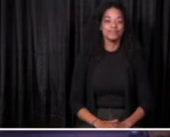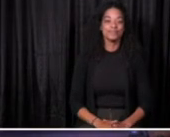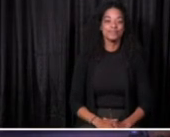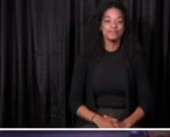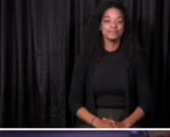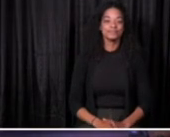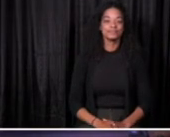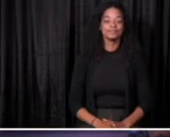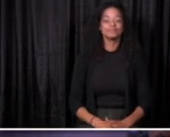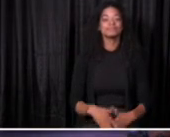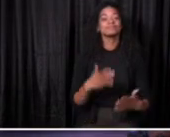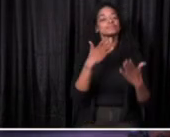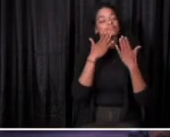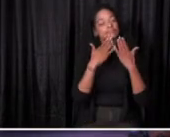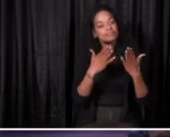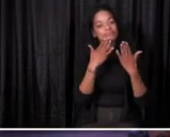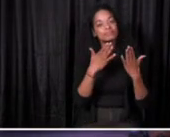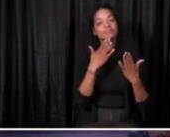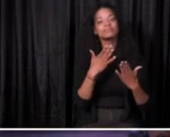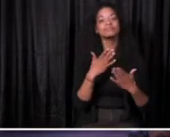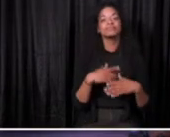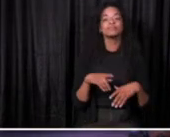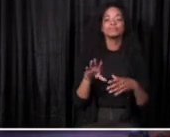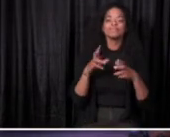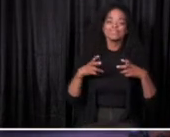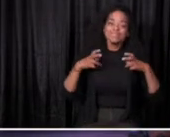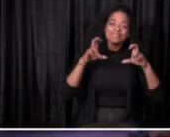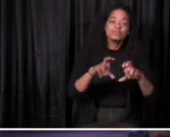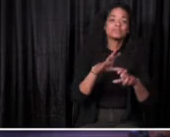Thank you for caring so much